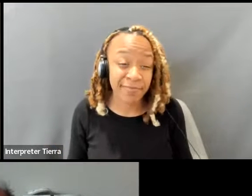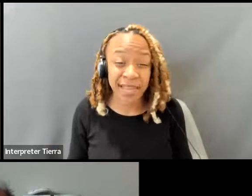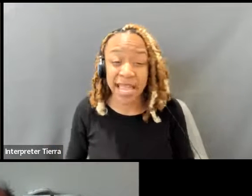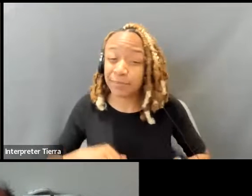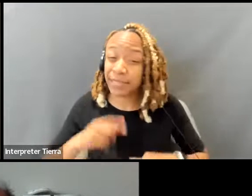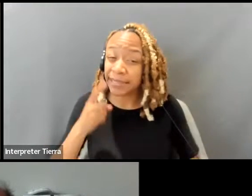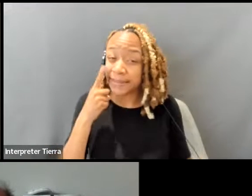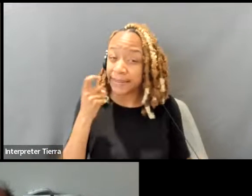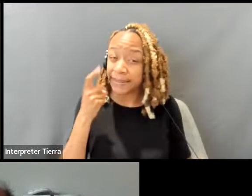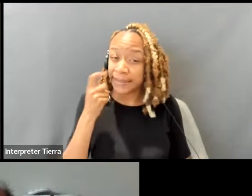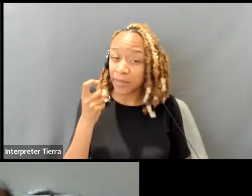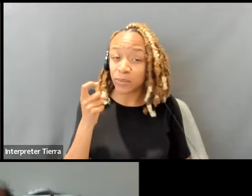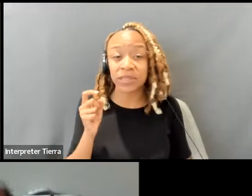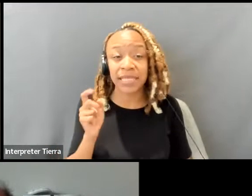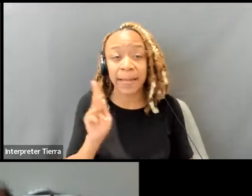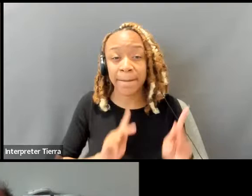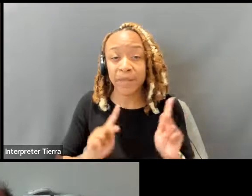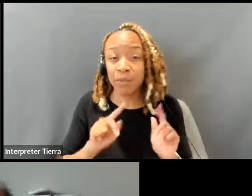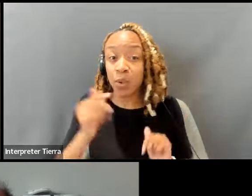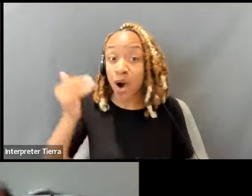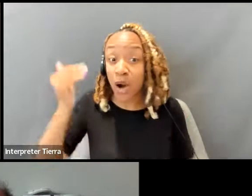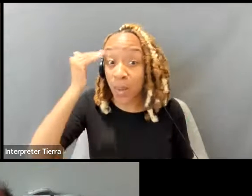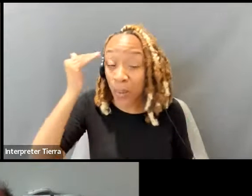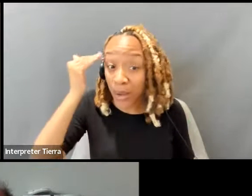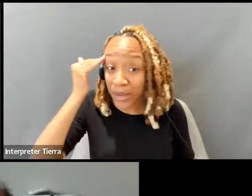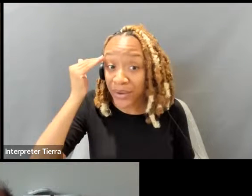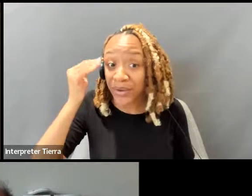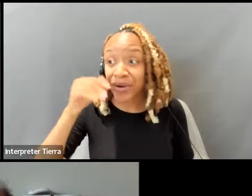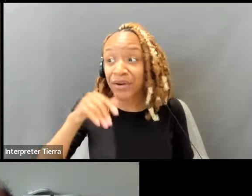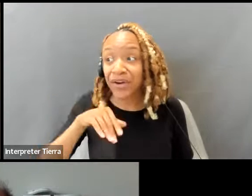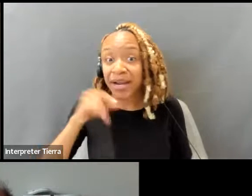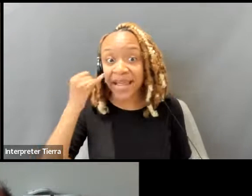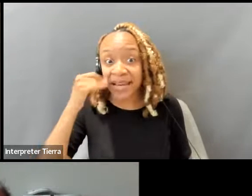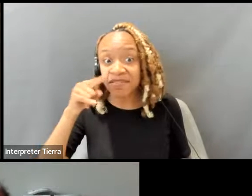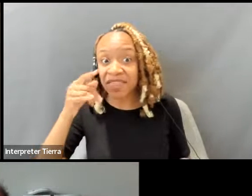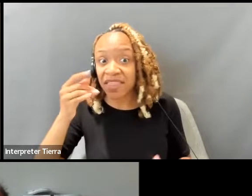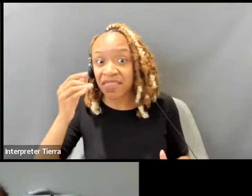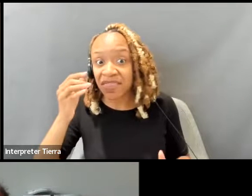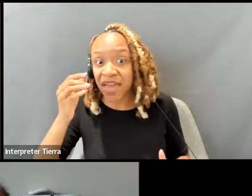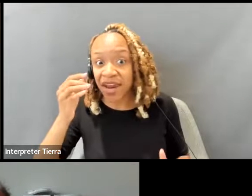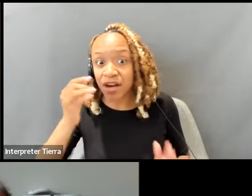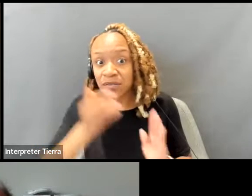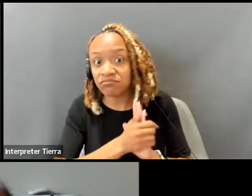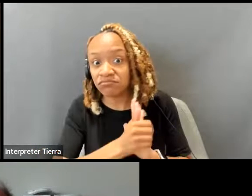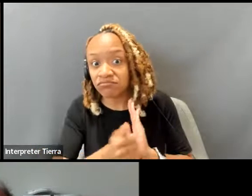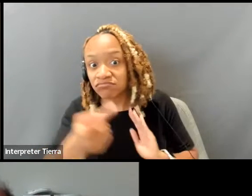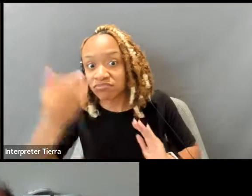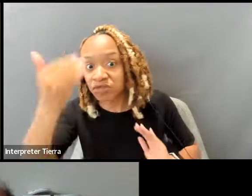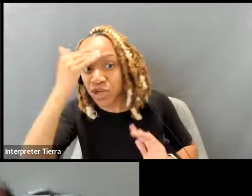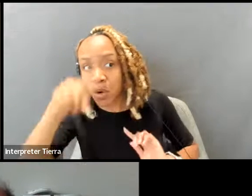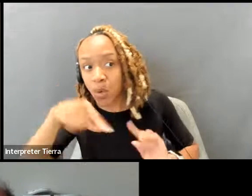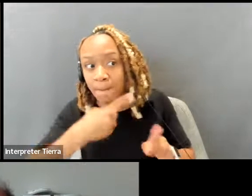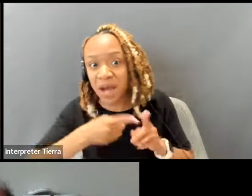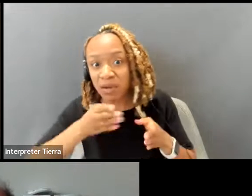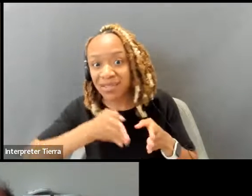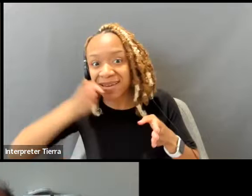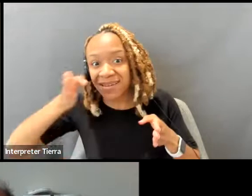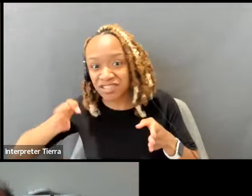about the awareness and the education of the adjacent property